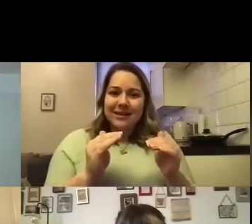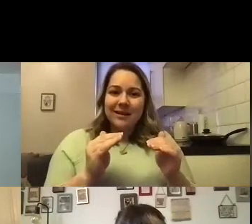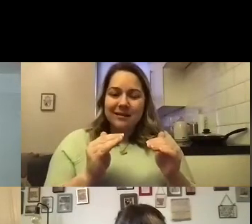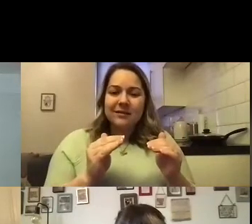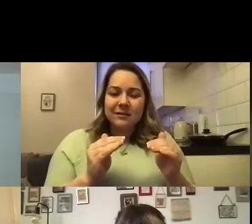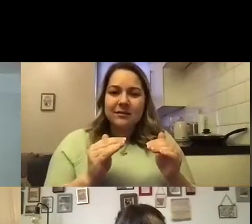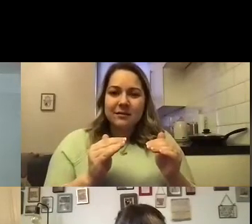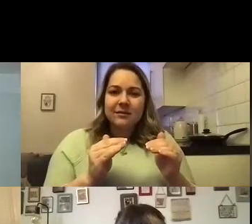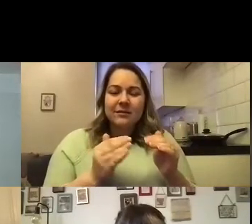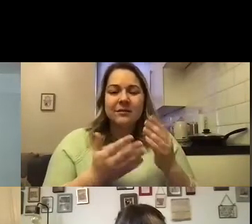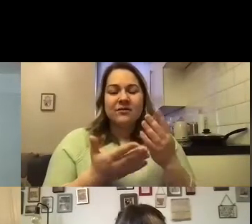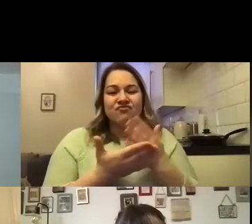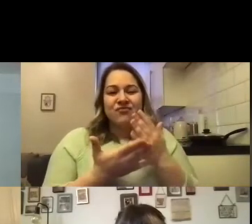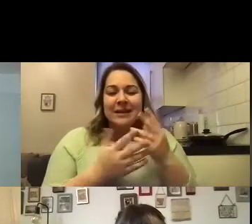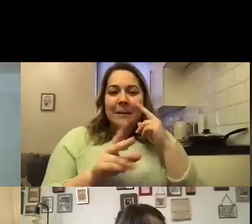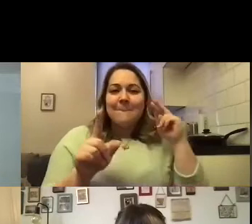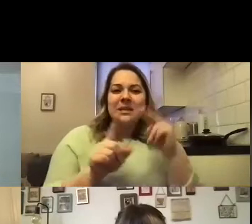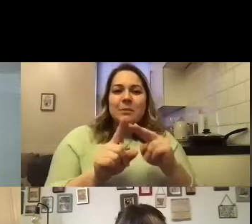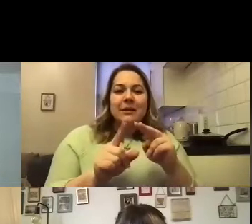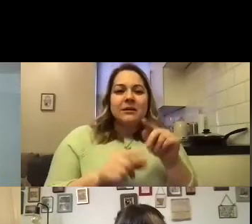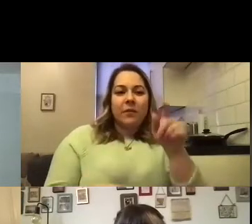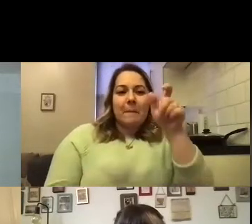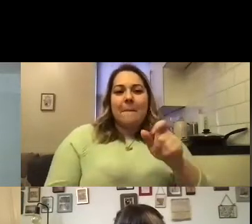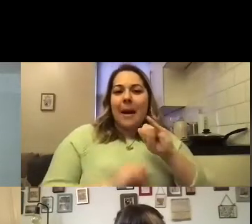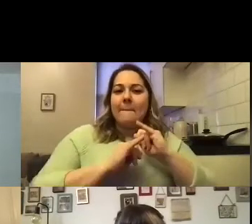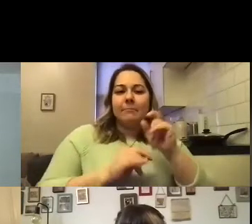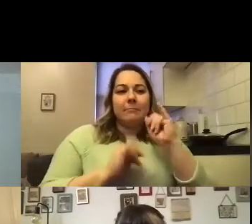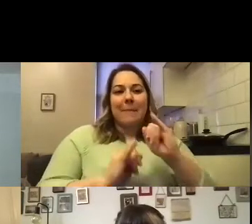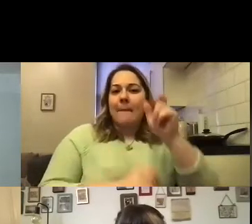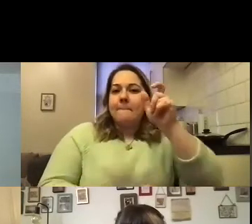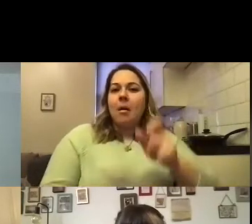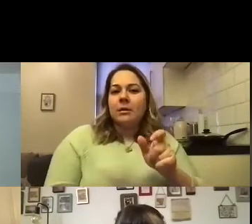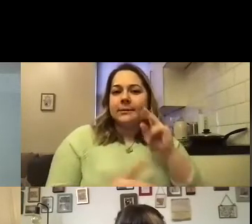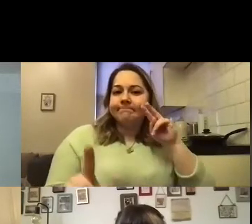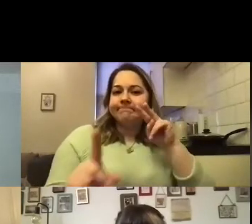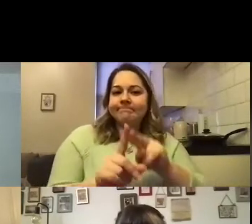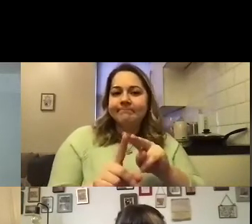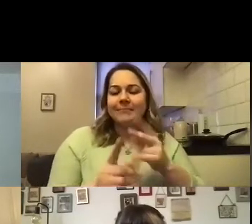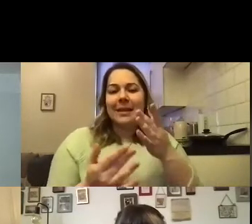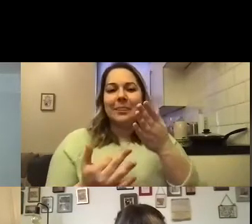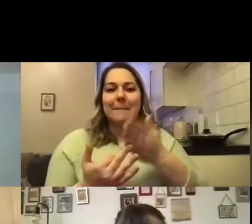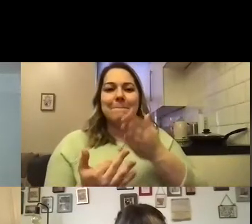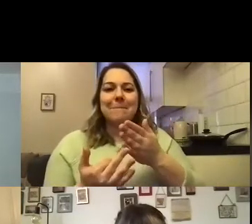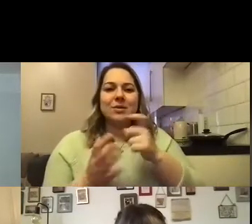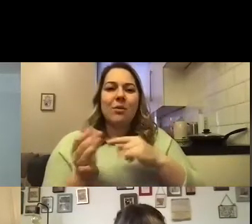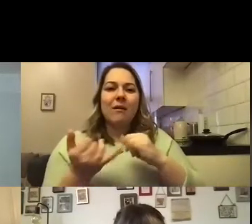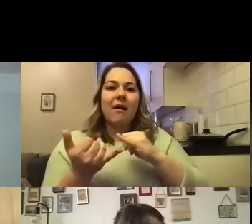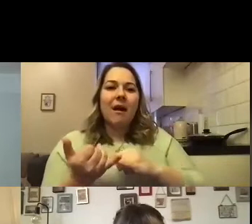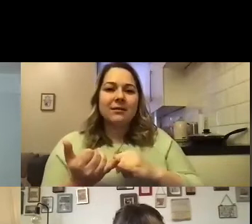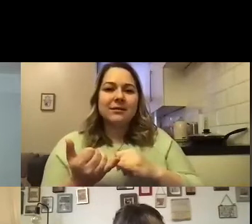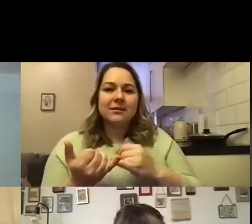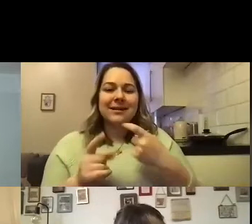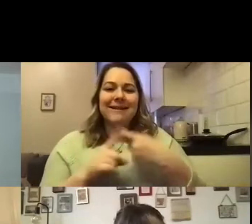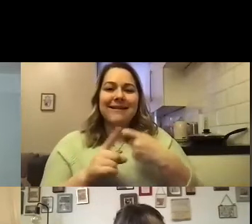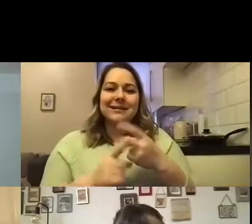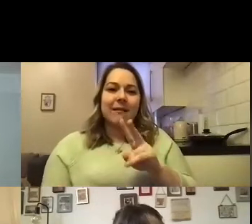of from the perspective of the bad guys, I suppose, from the perspective of the middle class Kensington couple.